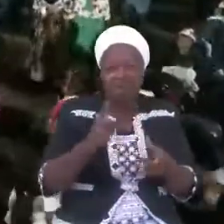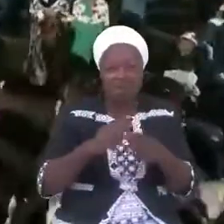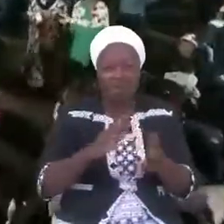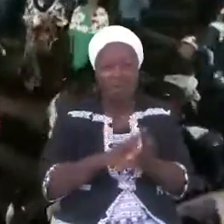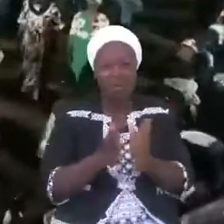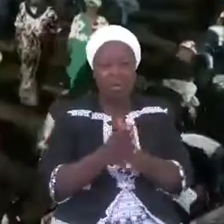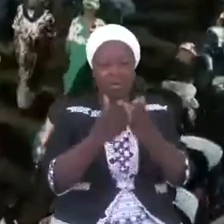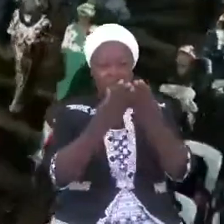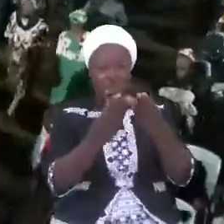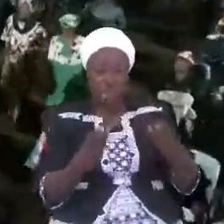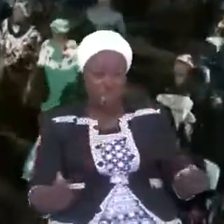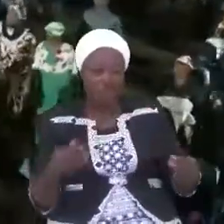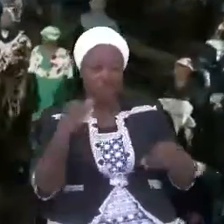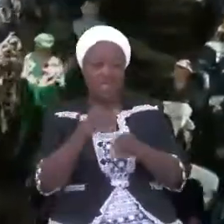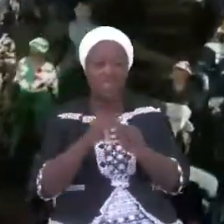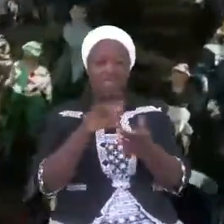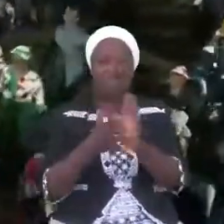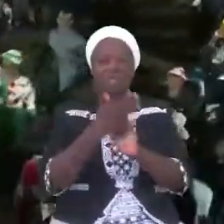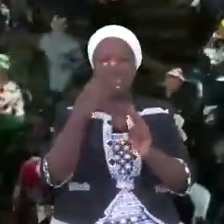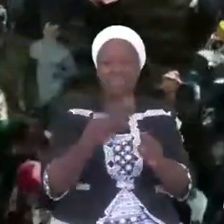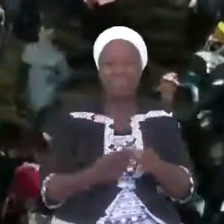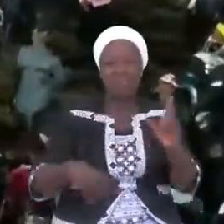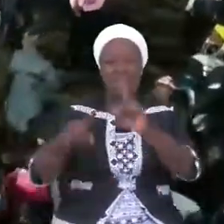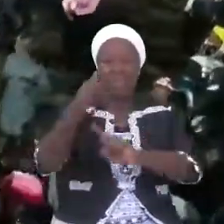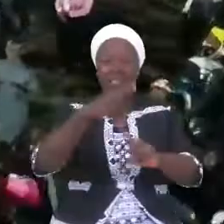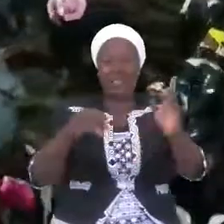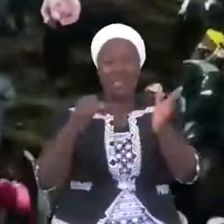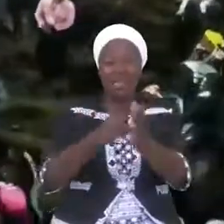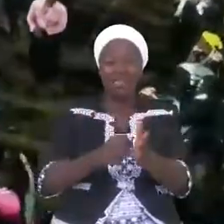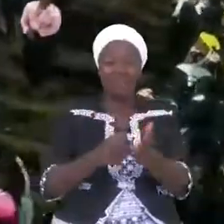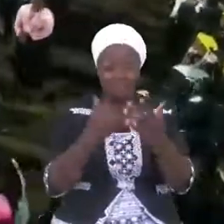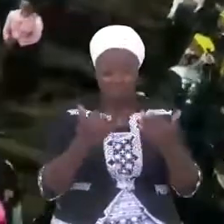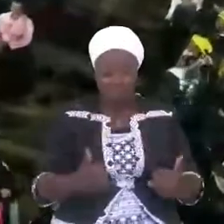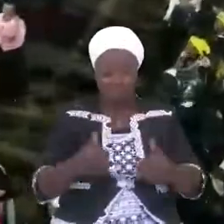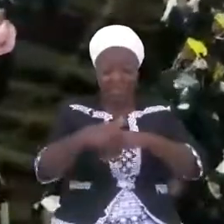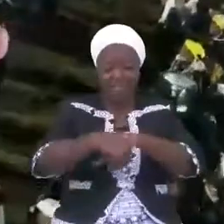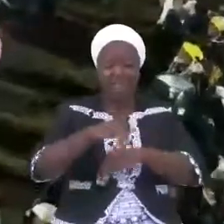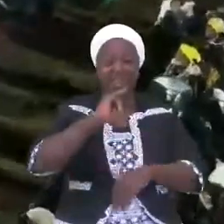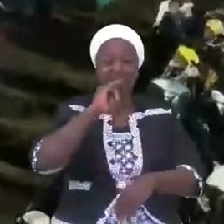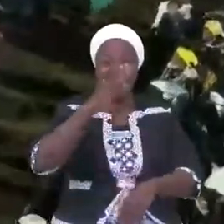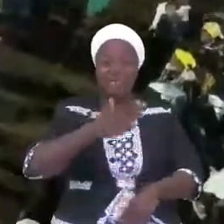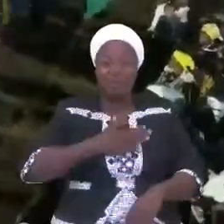Tonight is my night. I will not miss it.